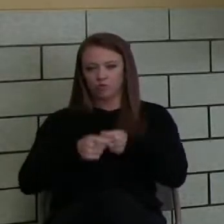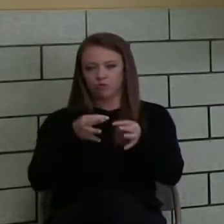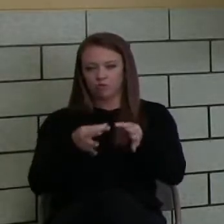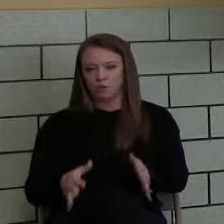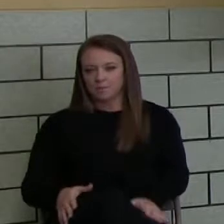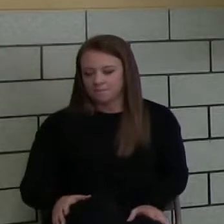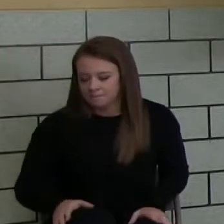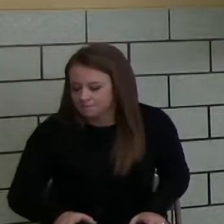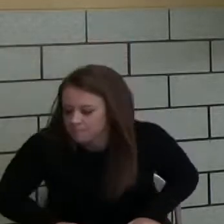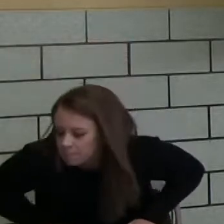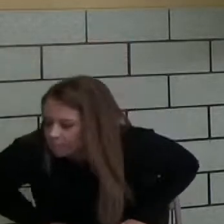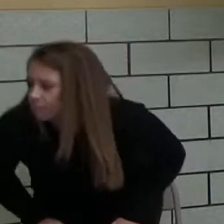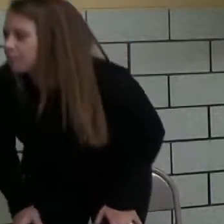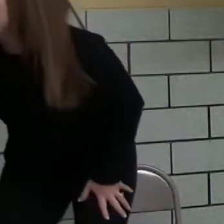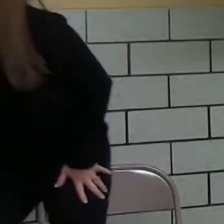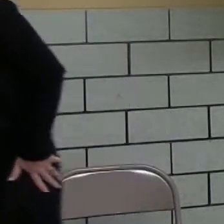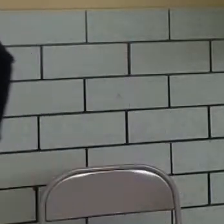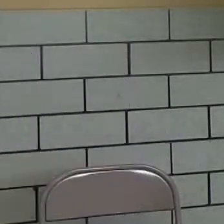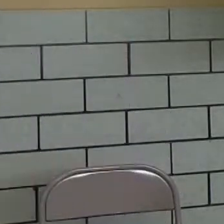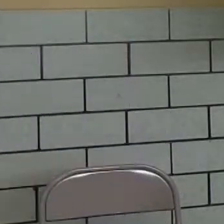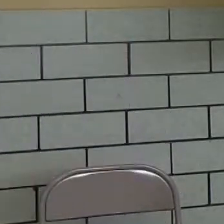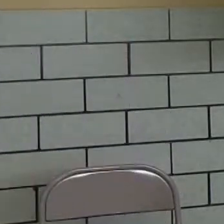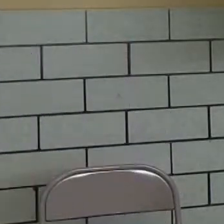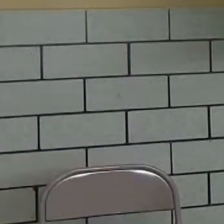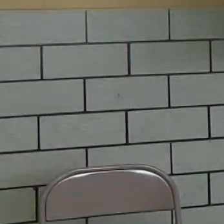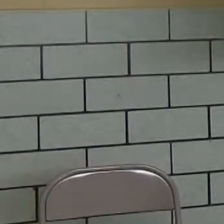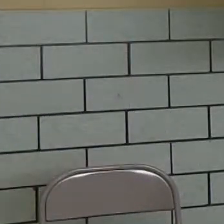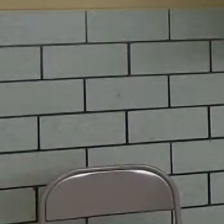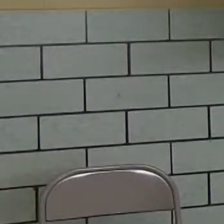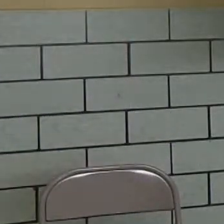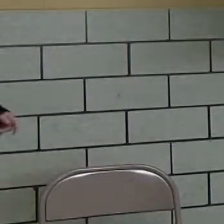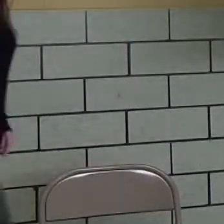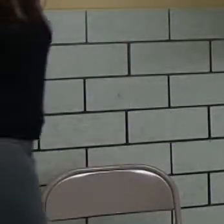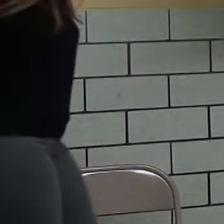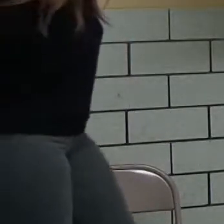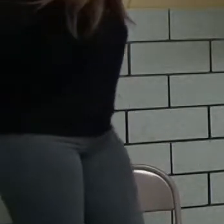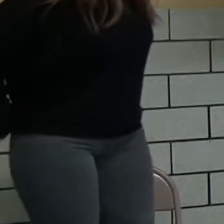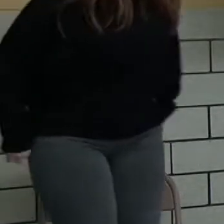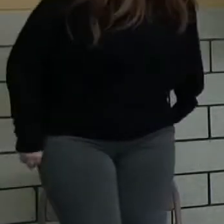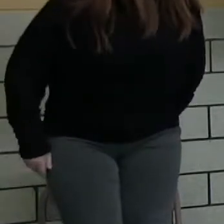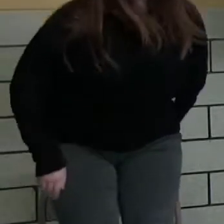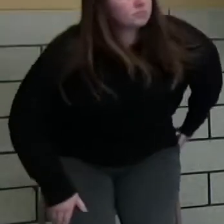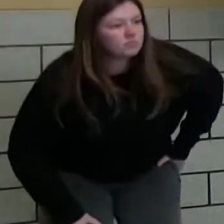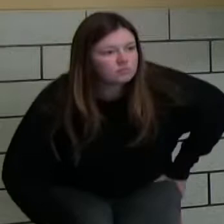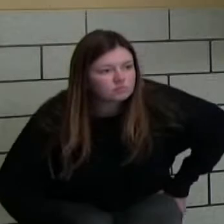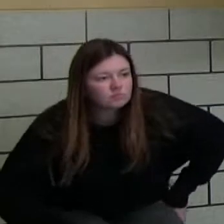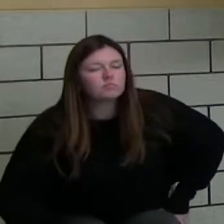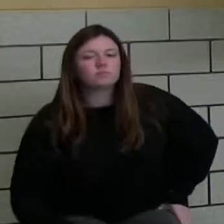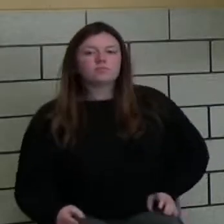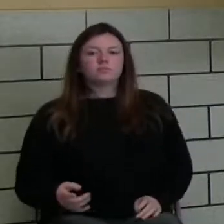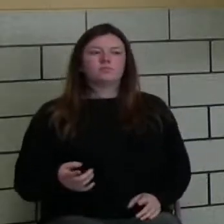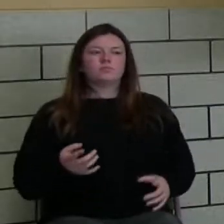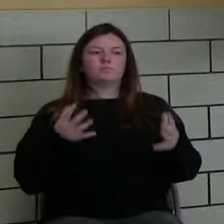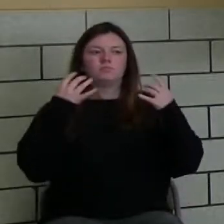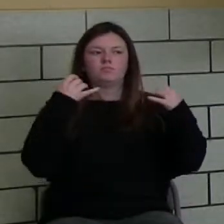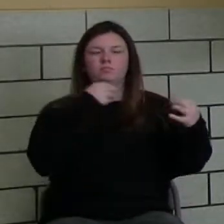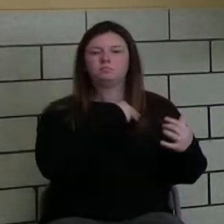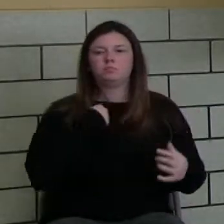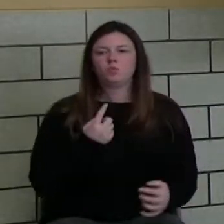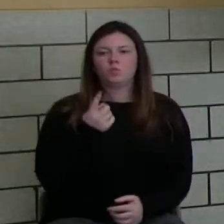that's the number one thing we hear about really on Main Street is the garbage cans. And then I have one other question. What is the